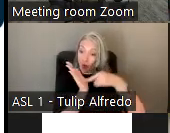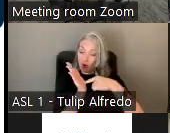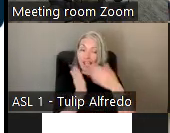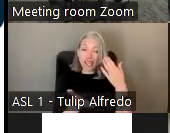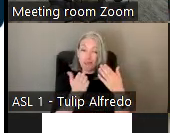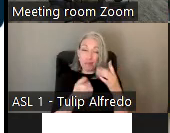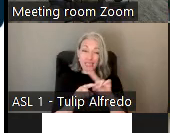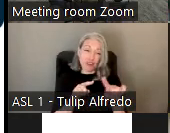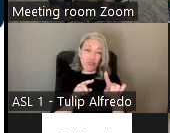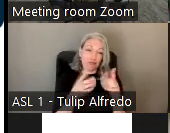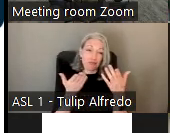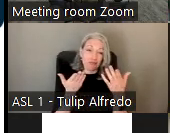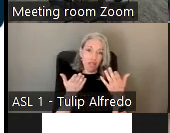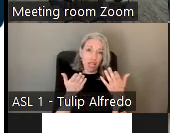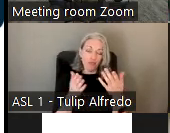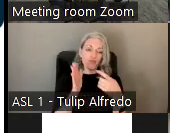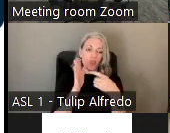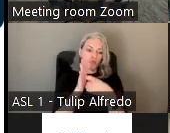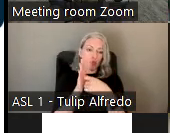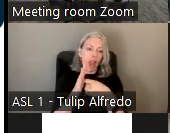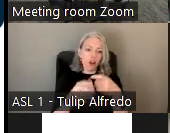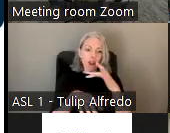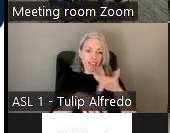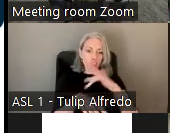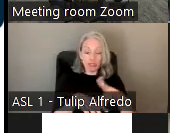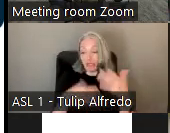requirement for, as we know, the assisted living waiver, right? So